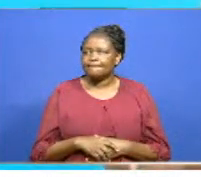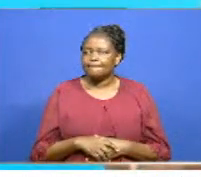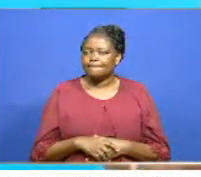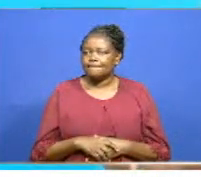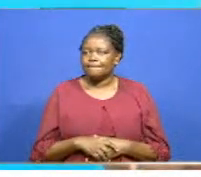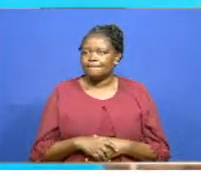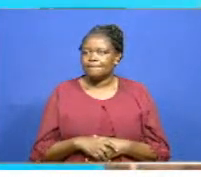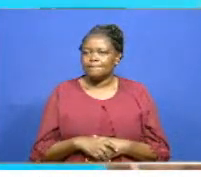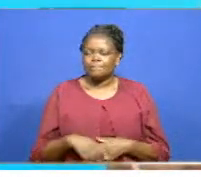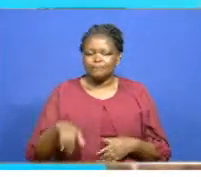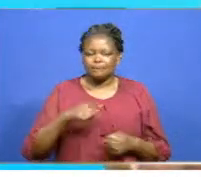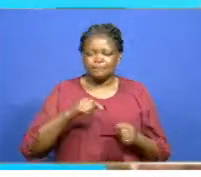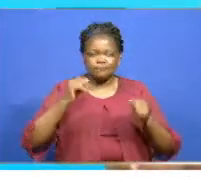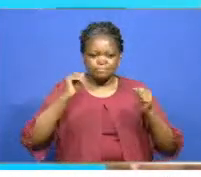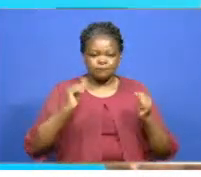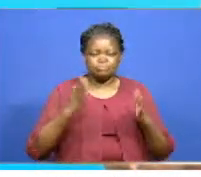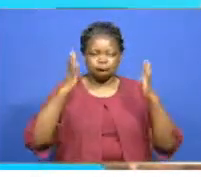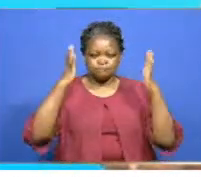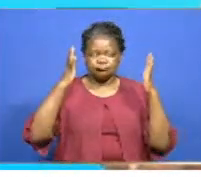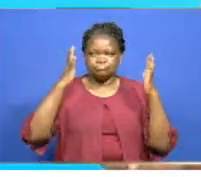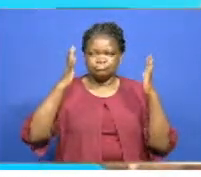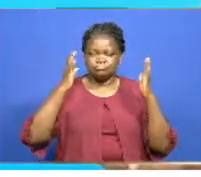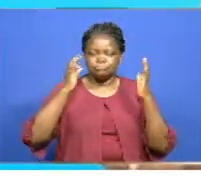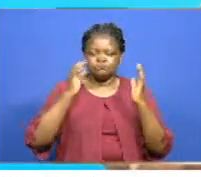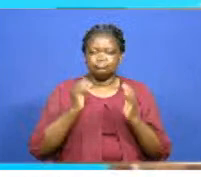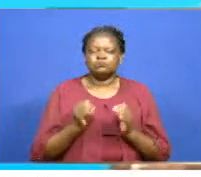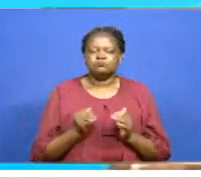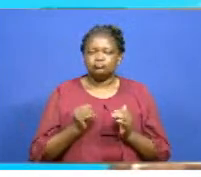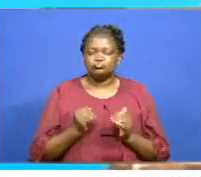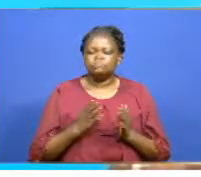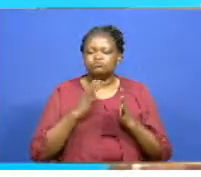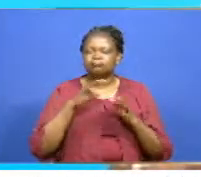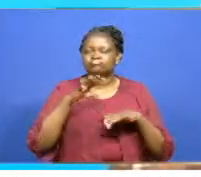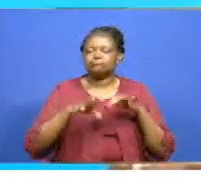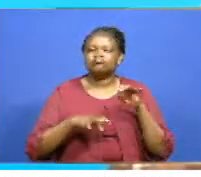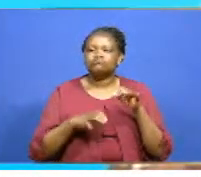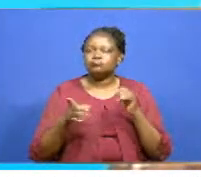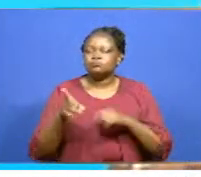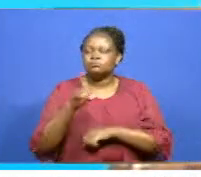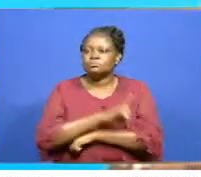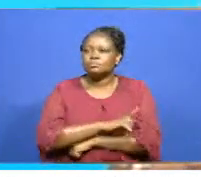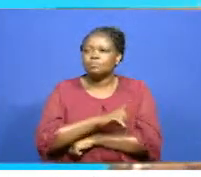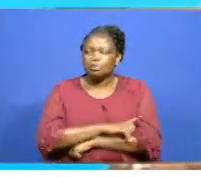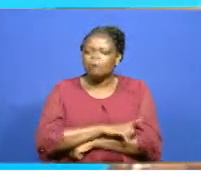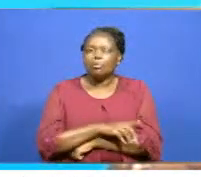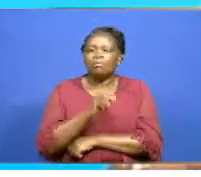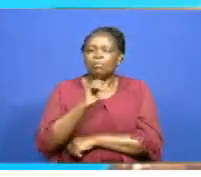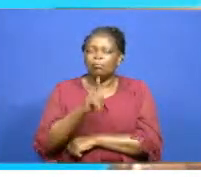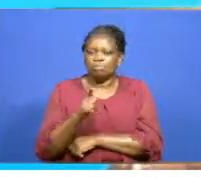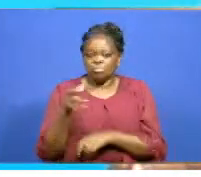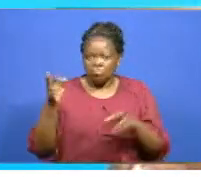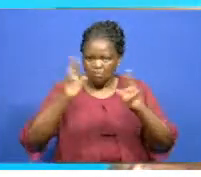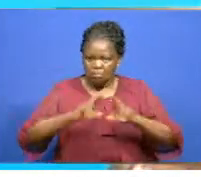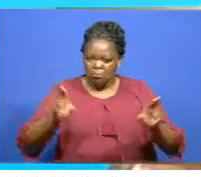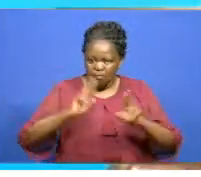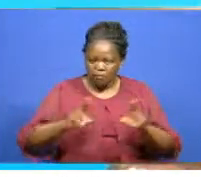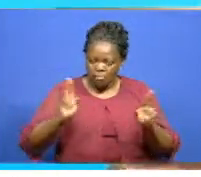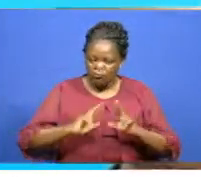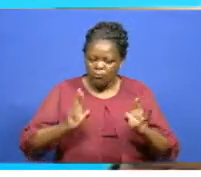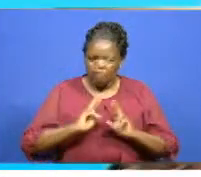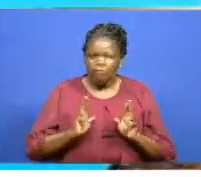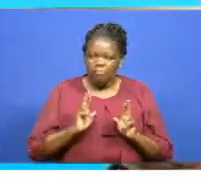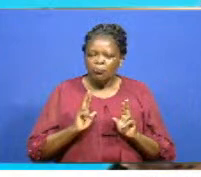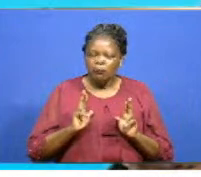we are celebrating, or the world is celebrating, World Wildlife Day, and Michael Mwadiga is on standby now with